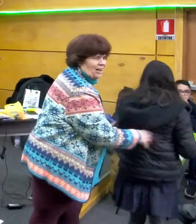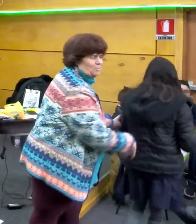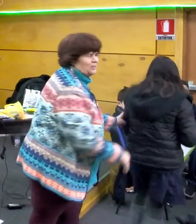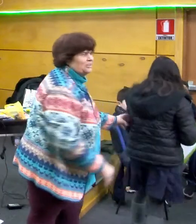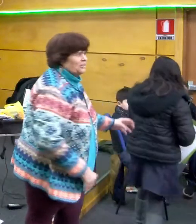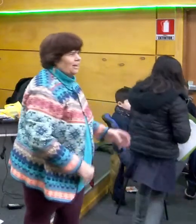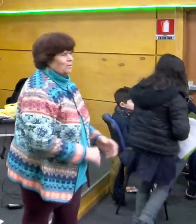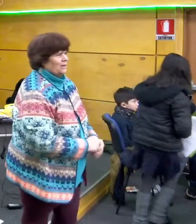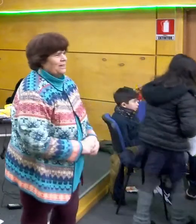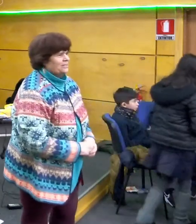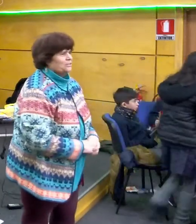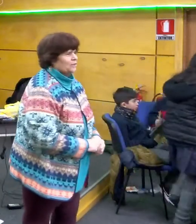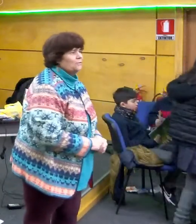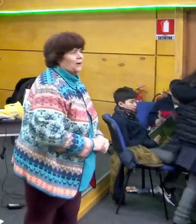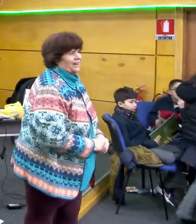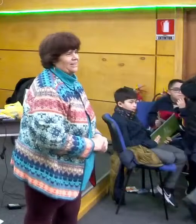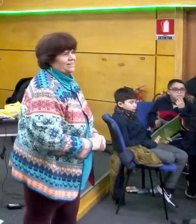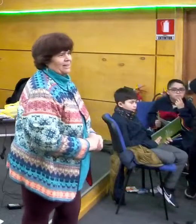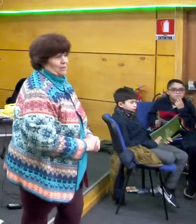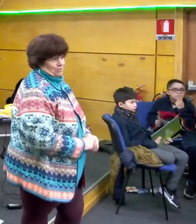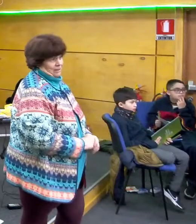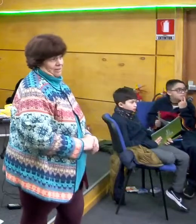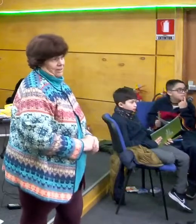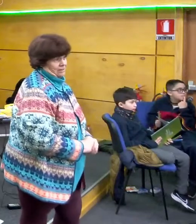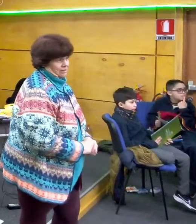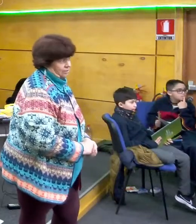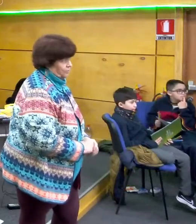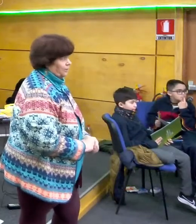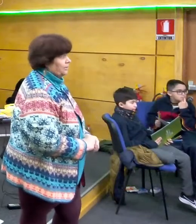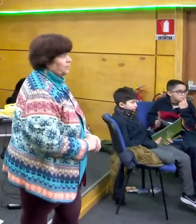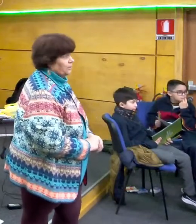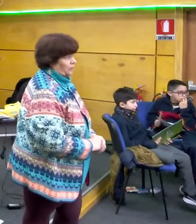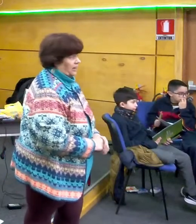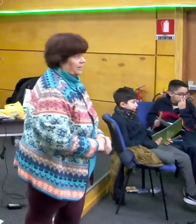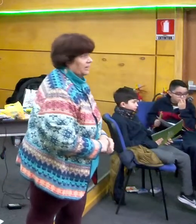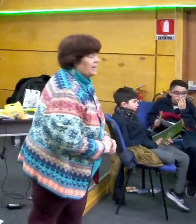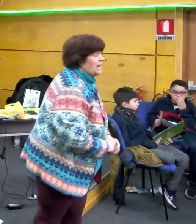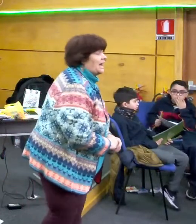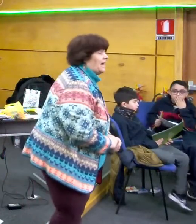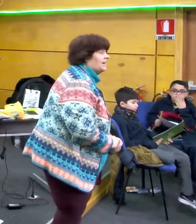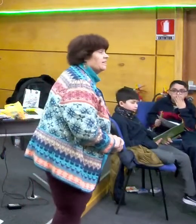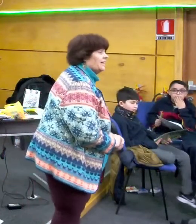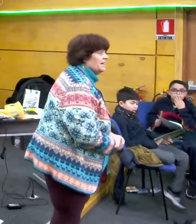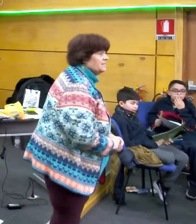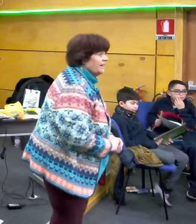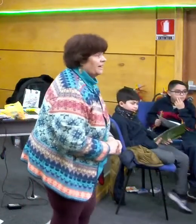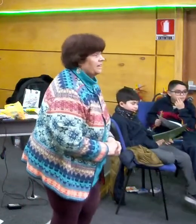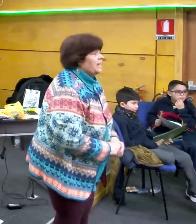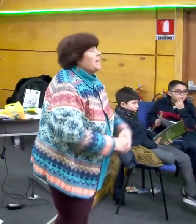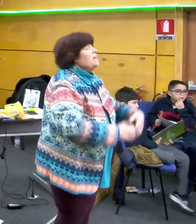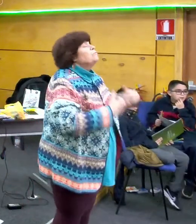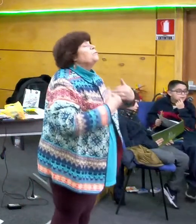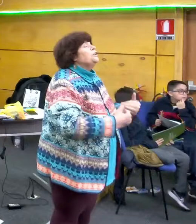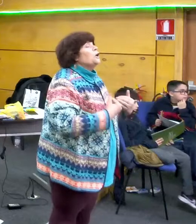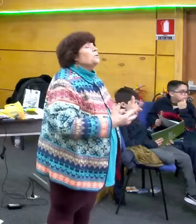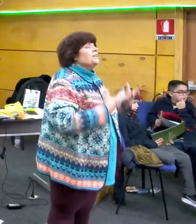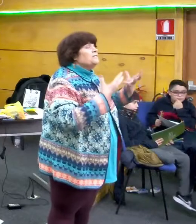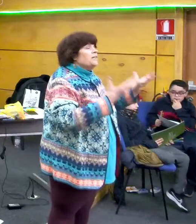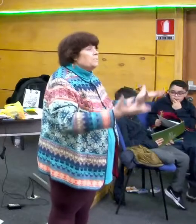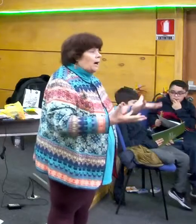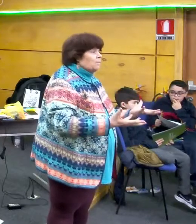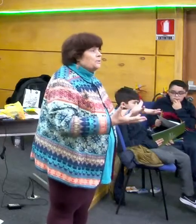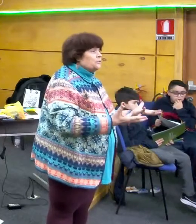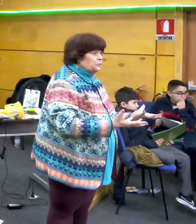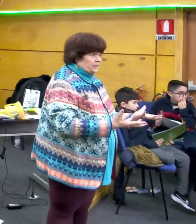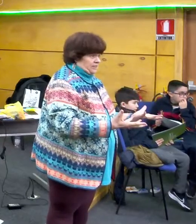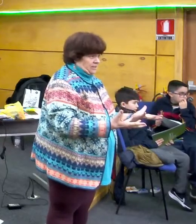Good job, good job. It's nerve-wracking to get up like that. It's very nerve-wracking. And like I said, if we don't give